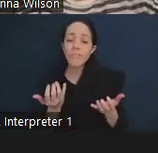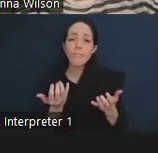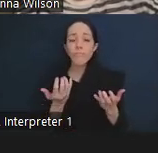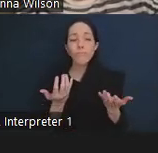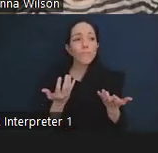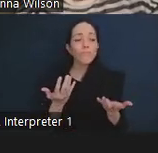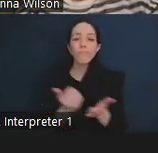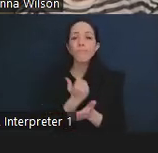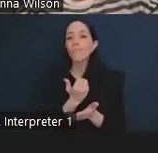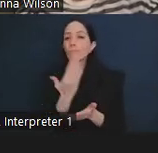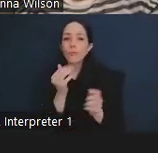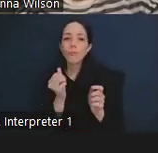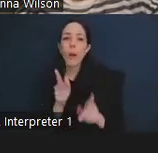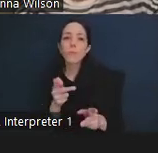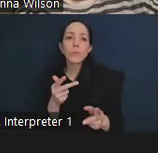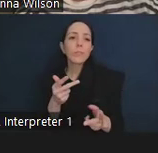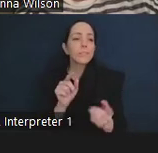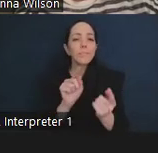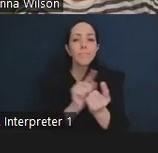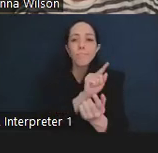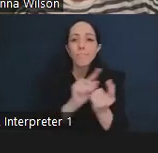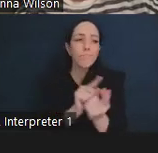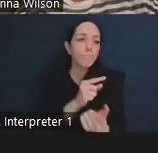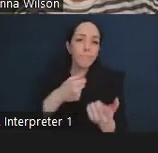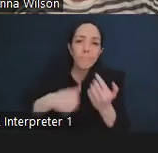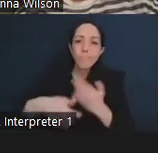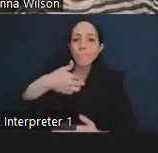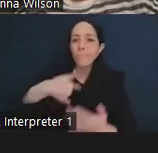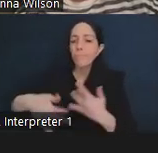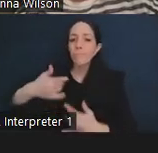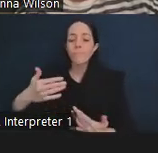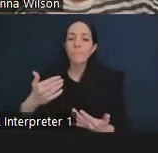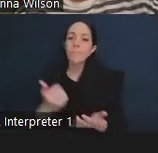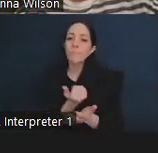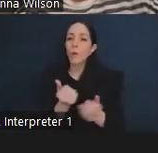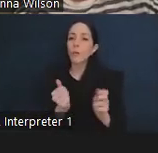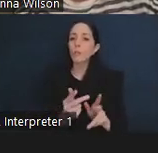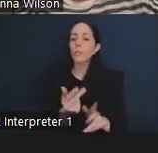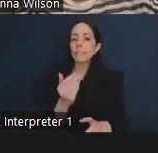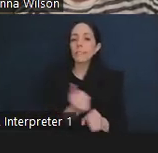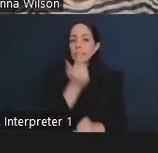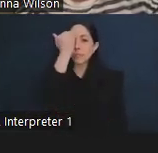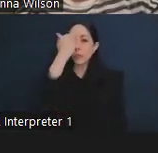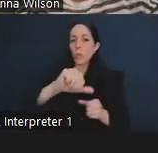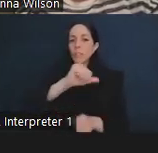good opportunity for us to get to know each other better and really work together.